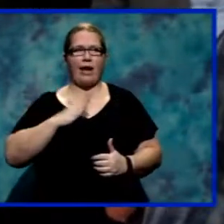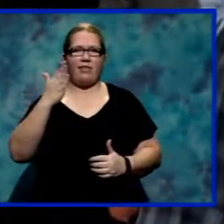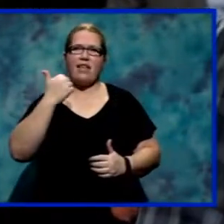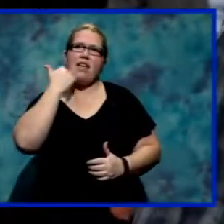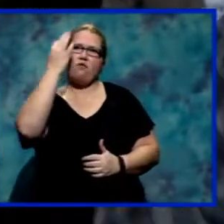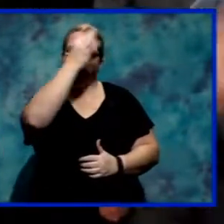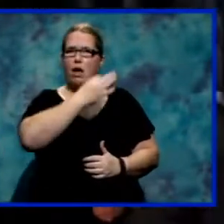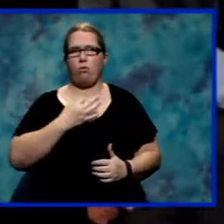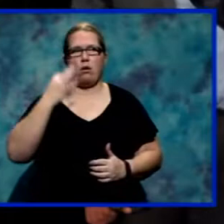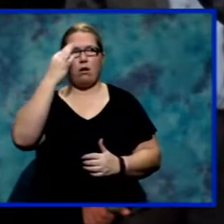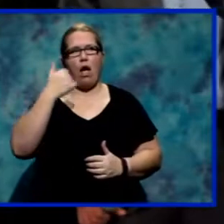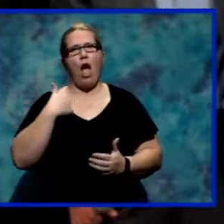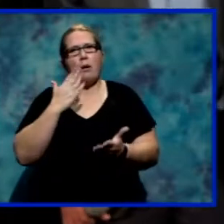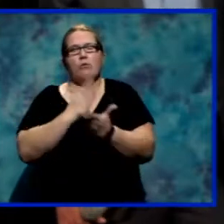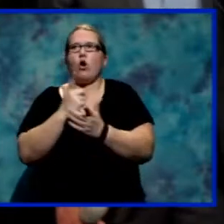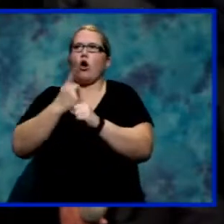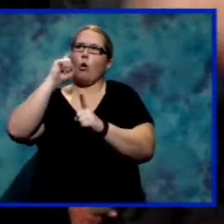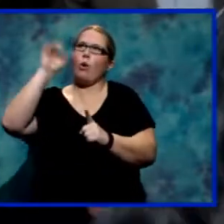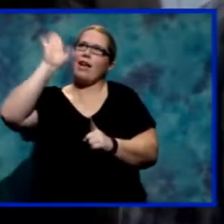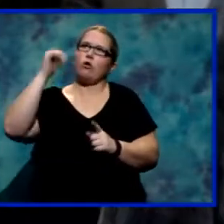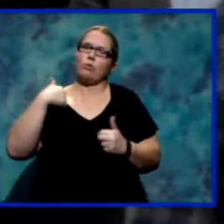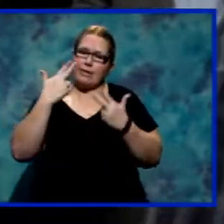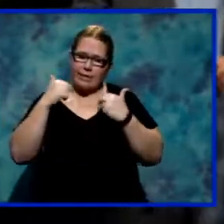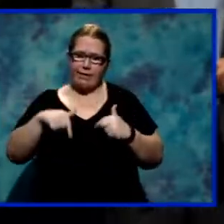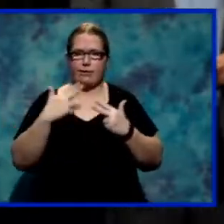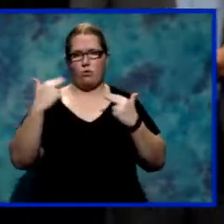hour. And I'm sure God will hear us as we sing this song. Let's stand.